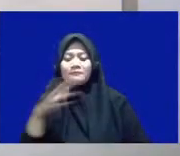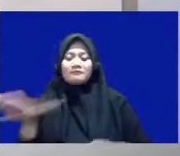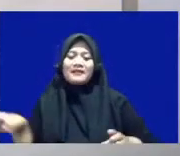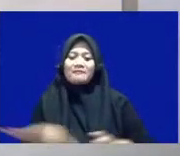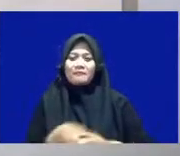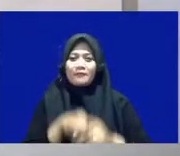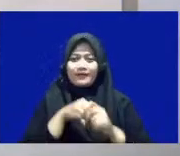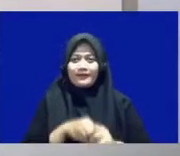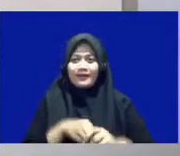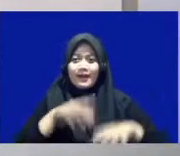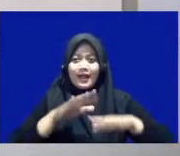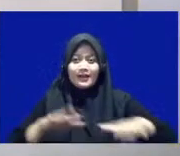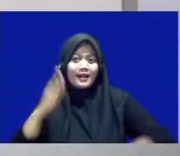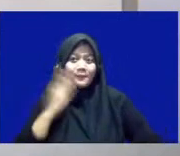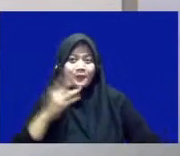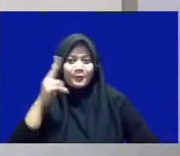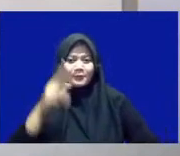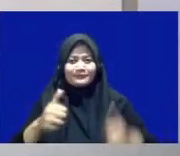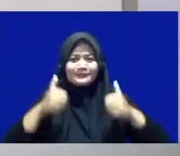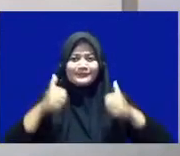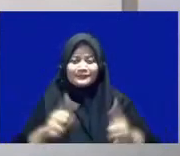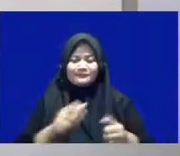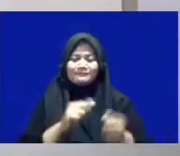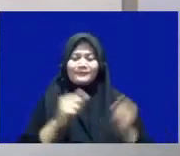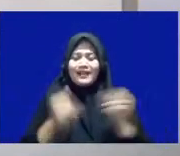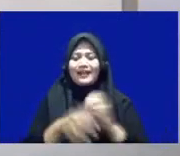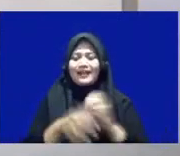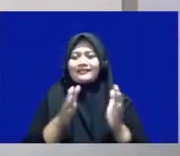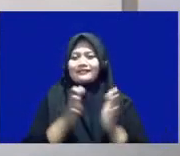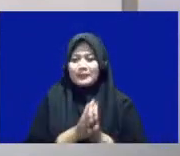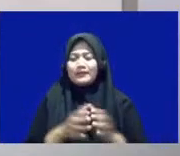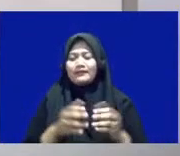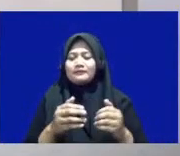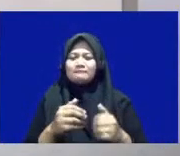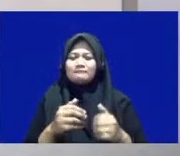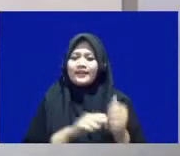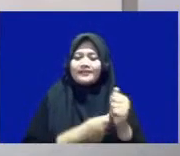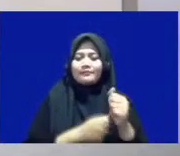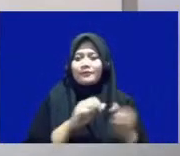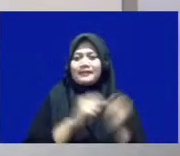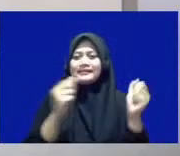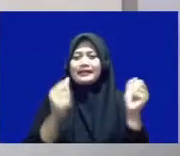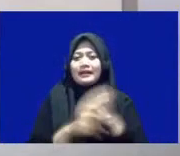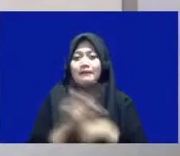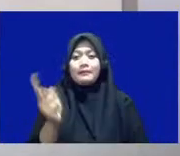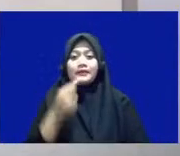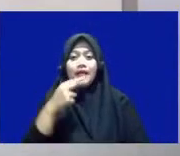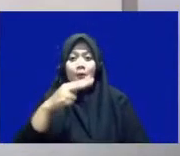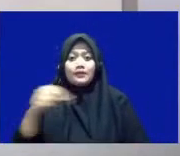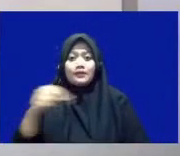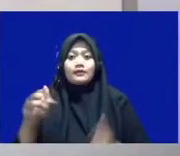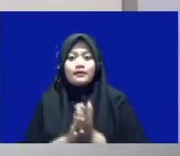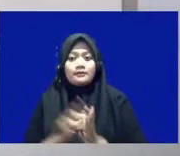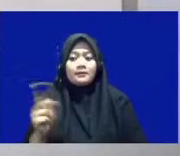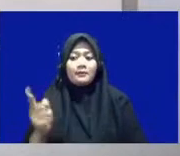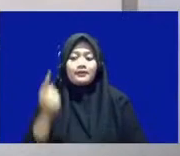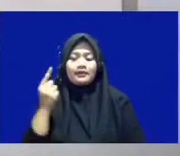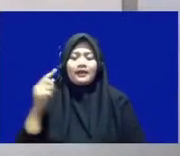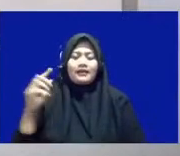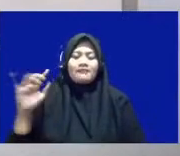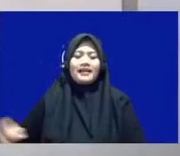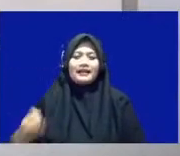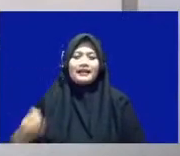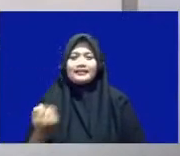Indonesia and Government of Bangladesh. I would like to thank again our speakers for their very interesting and stimulating